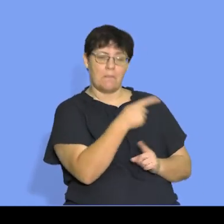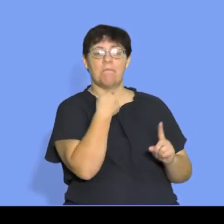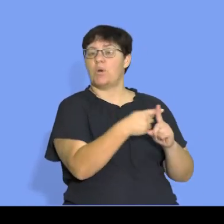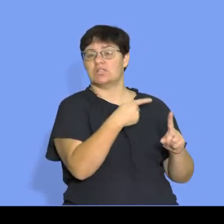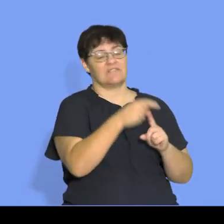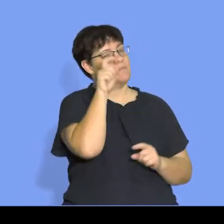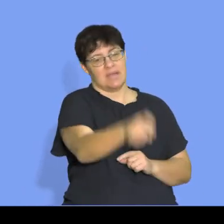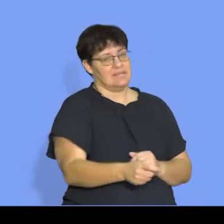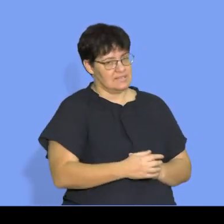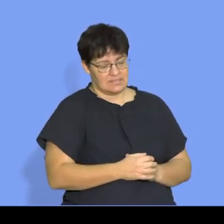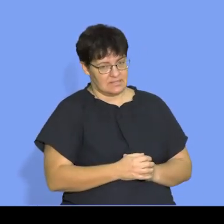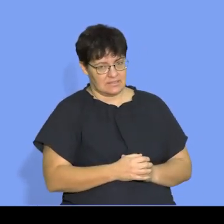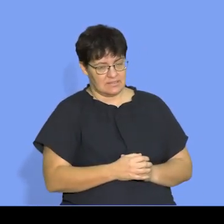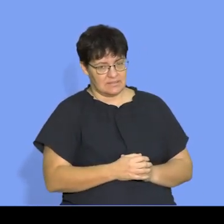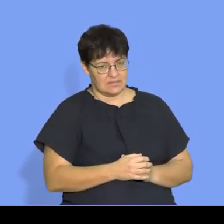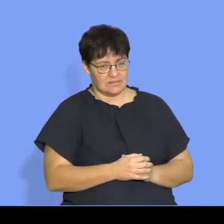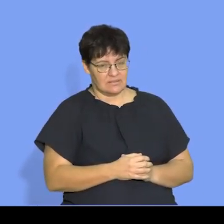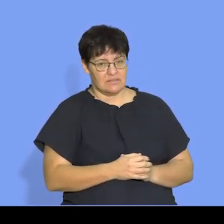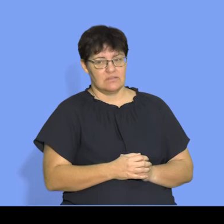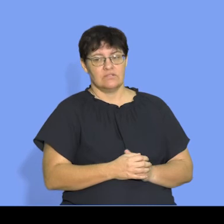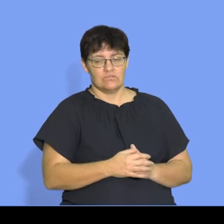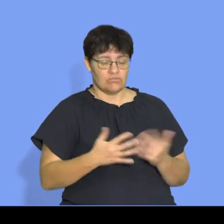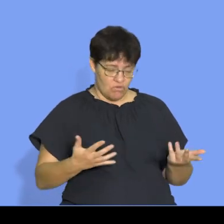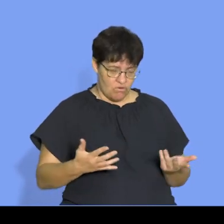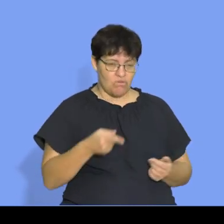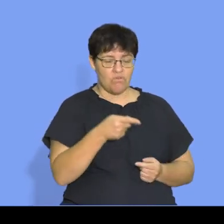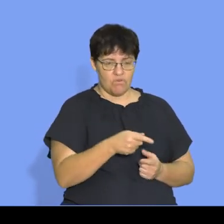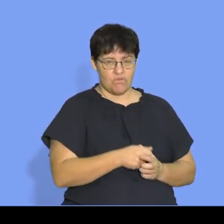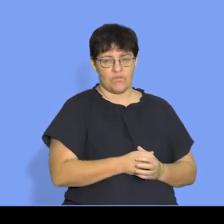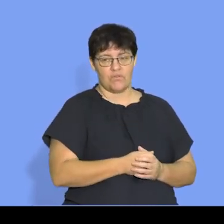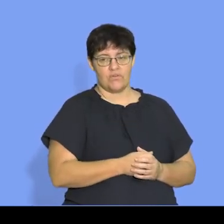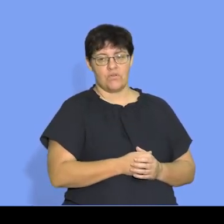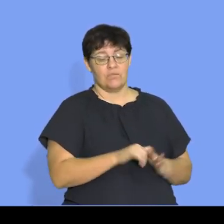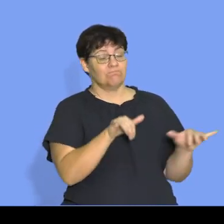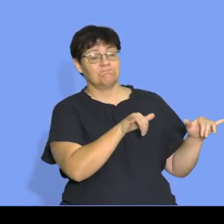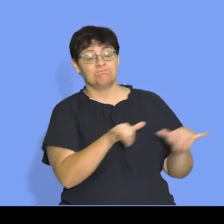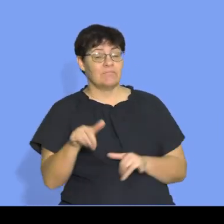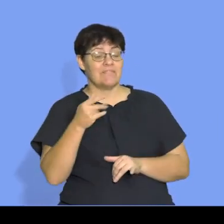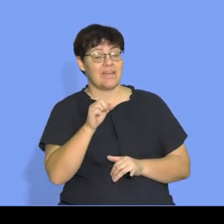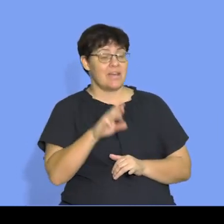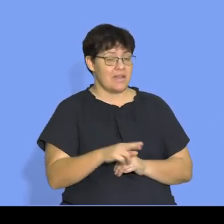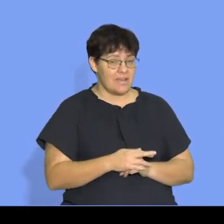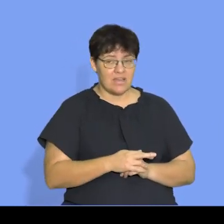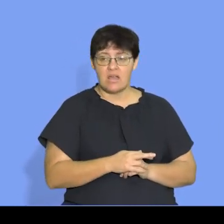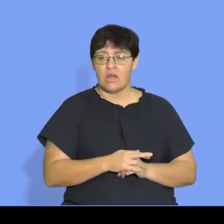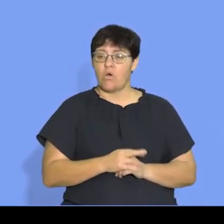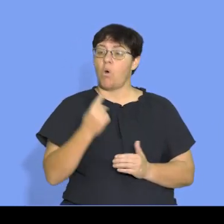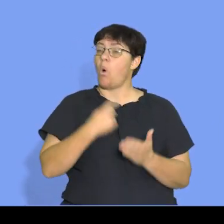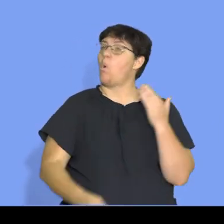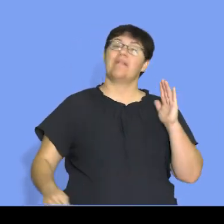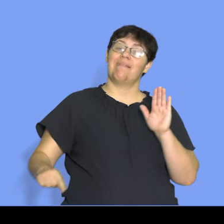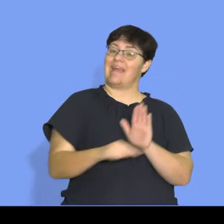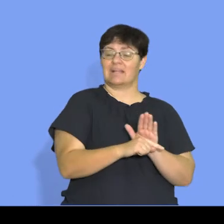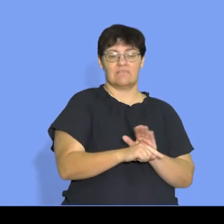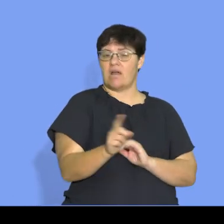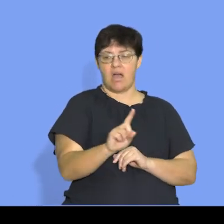a positive coefficient, right? So here my common factor is not just going to be the negative. It